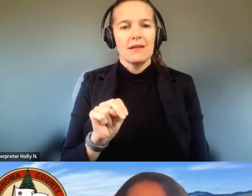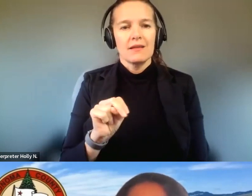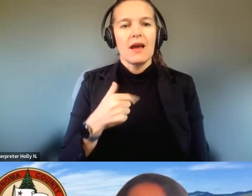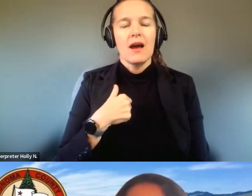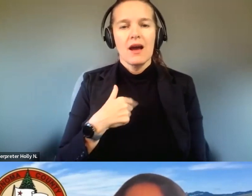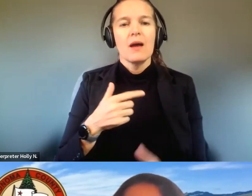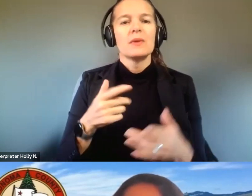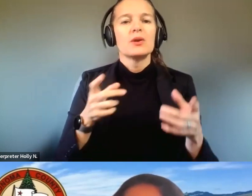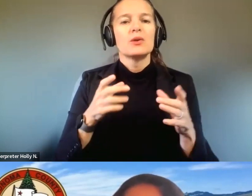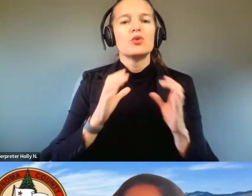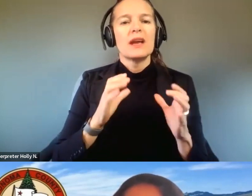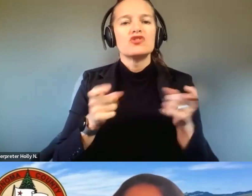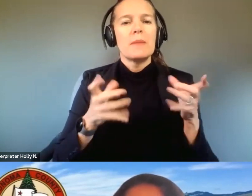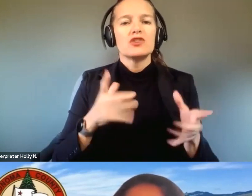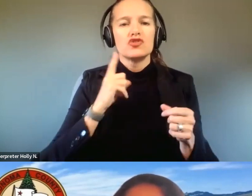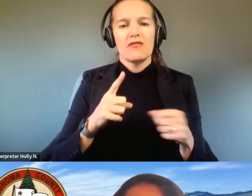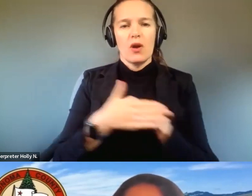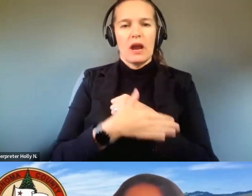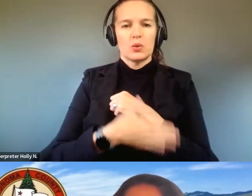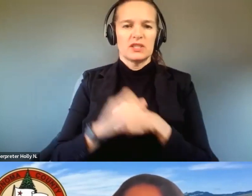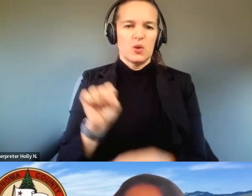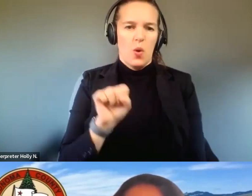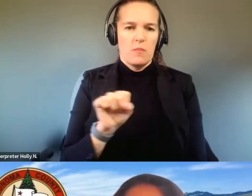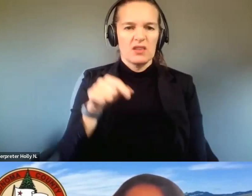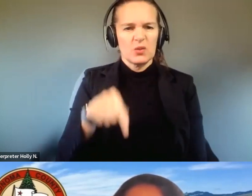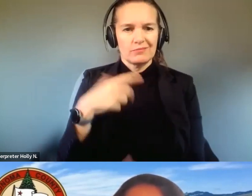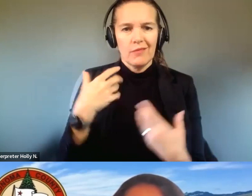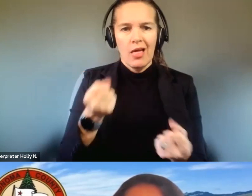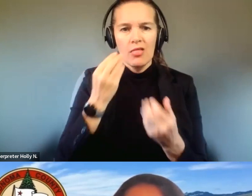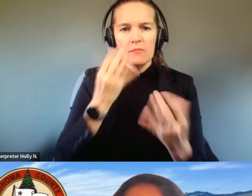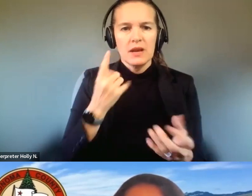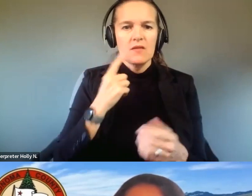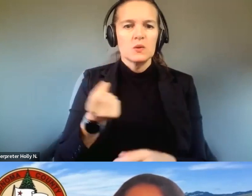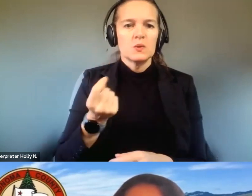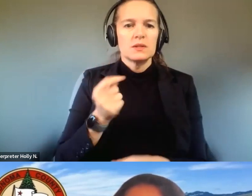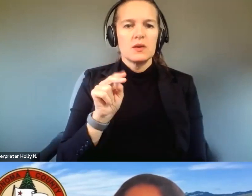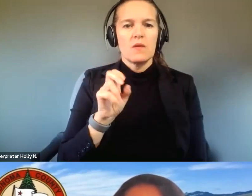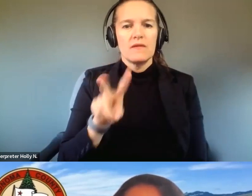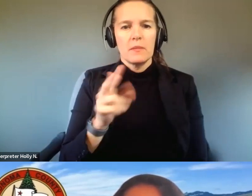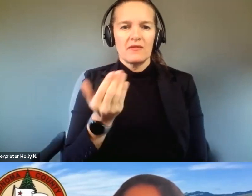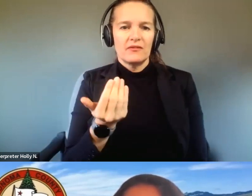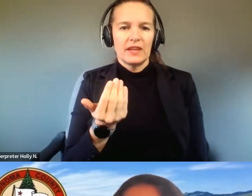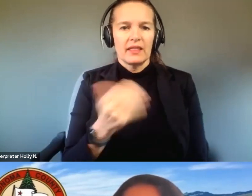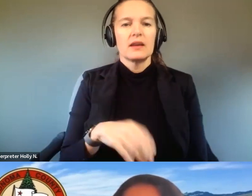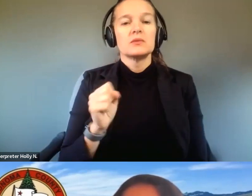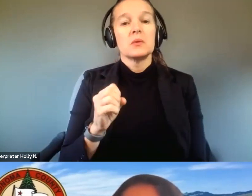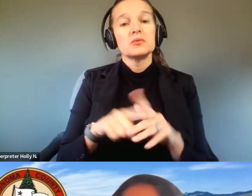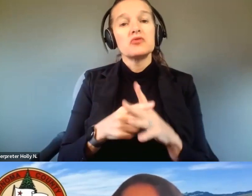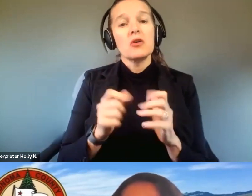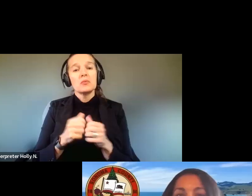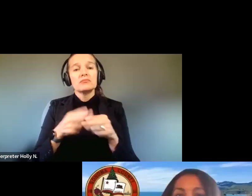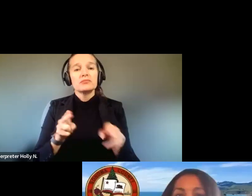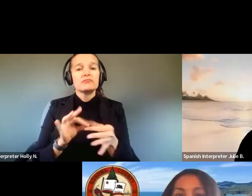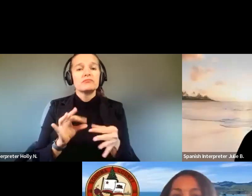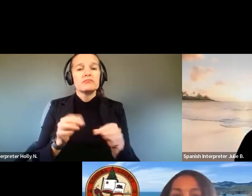Communications Manager for the County of Sonoma, and this is our health update for Tuesday, November 15th. Let's begin with a brief